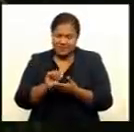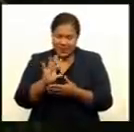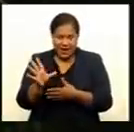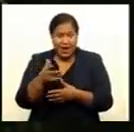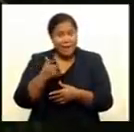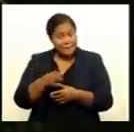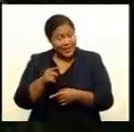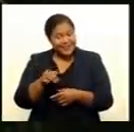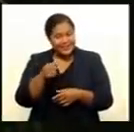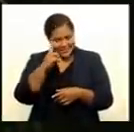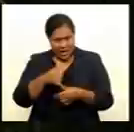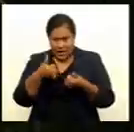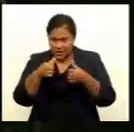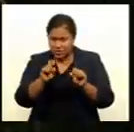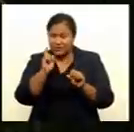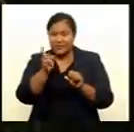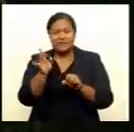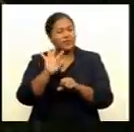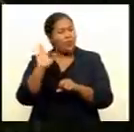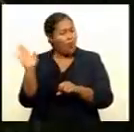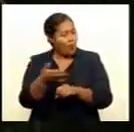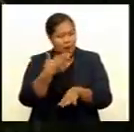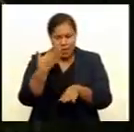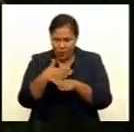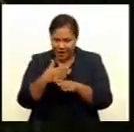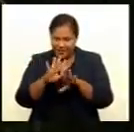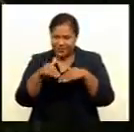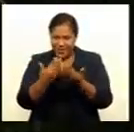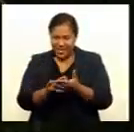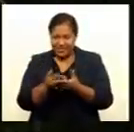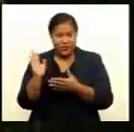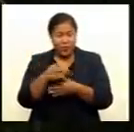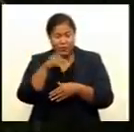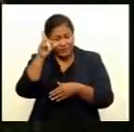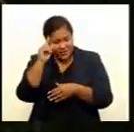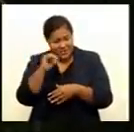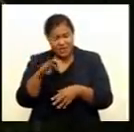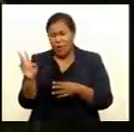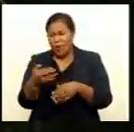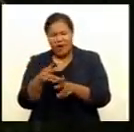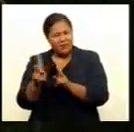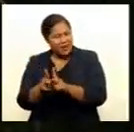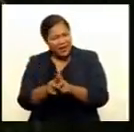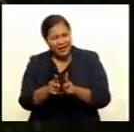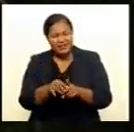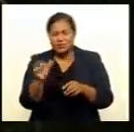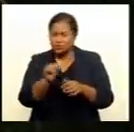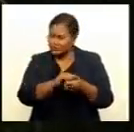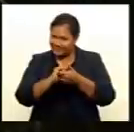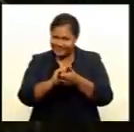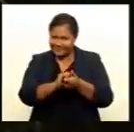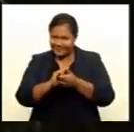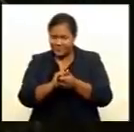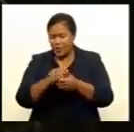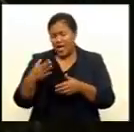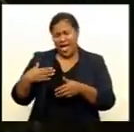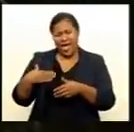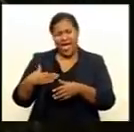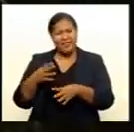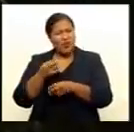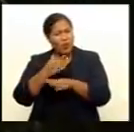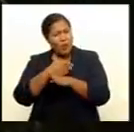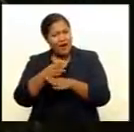achieved through a concerted effort and collective effort by all Fijians, stakeholders, and also working together with health professionals in